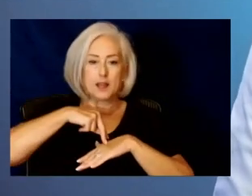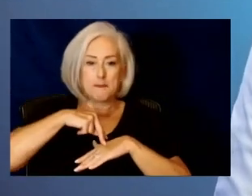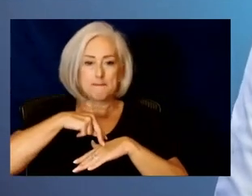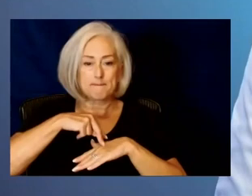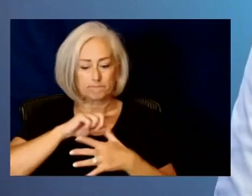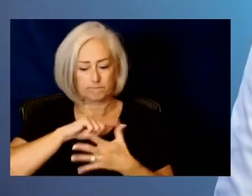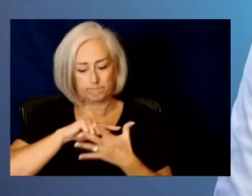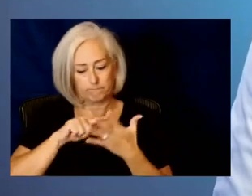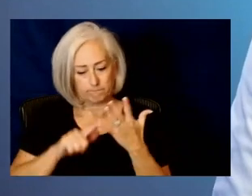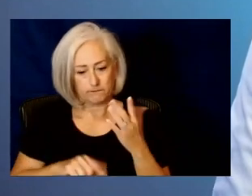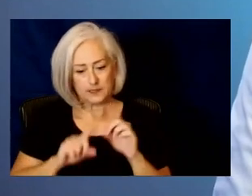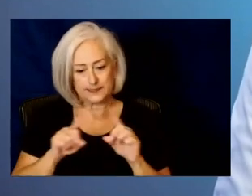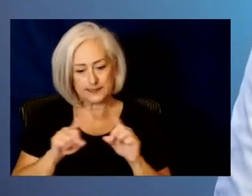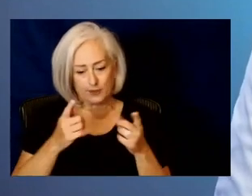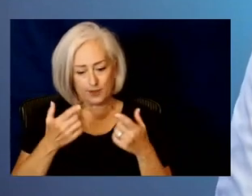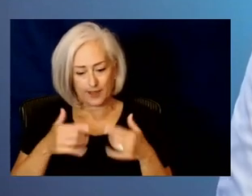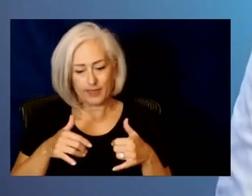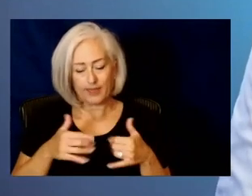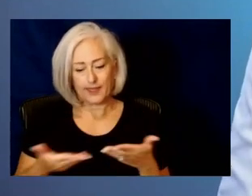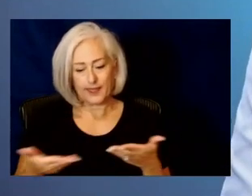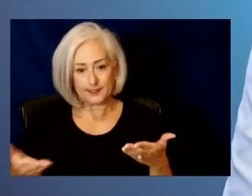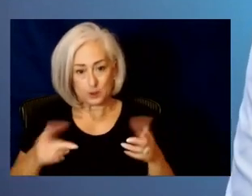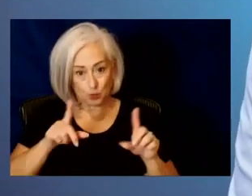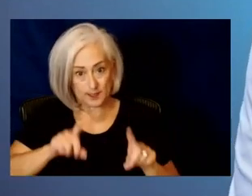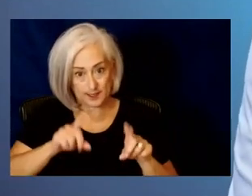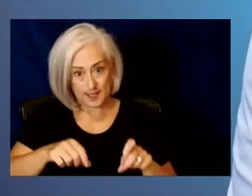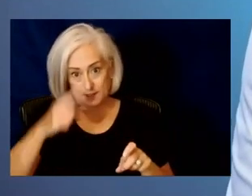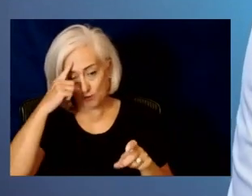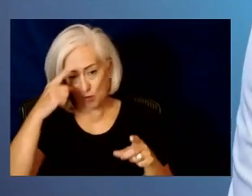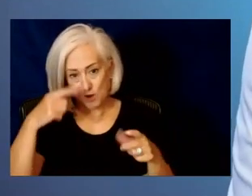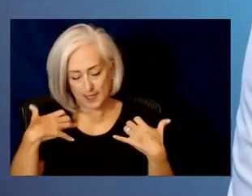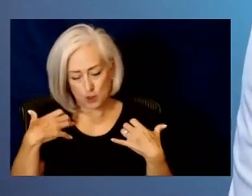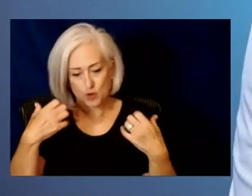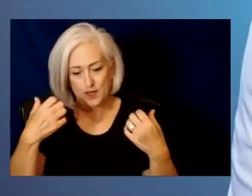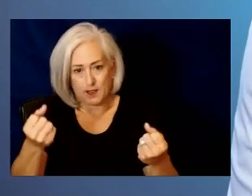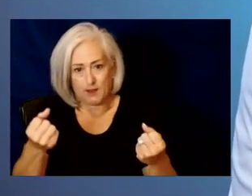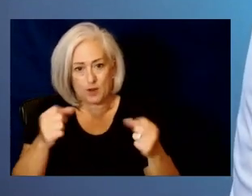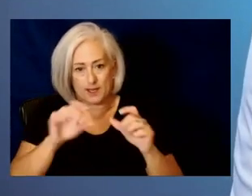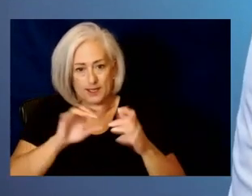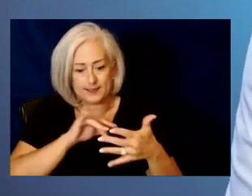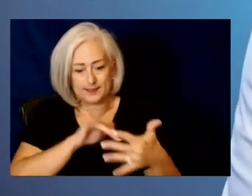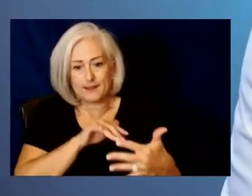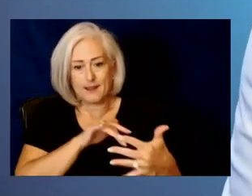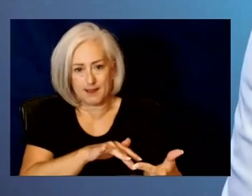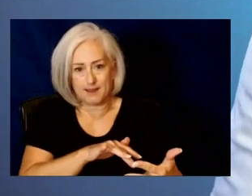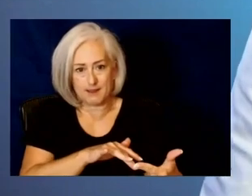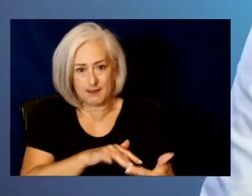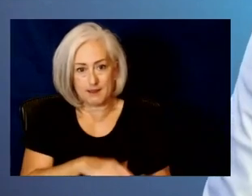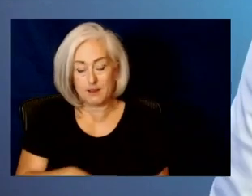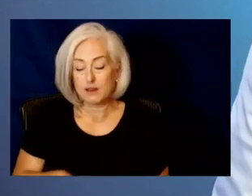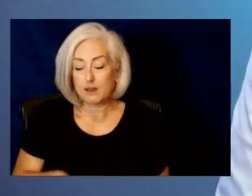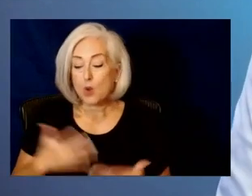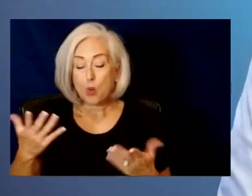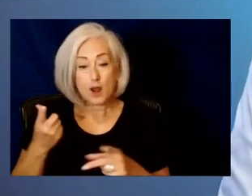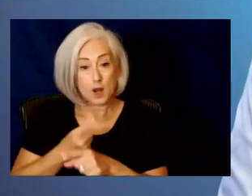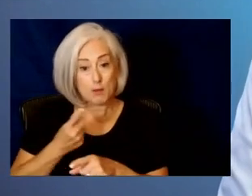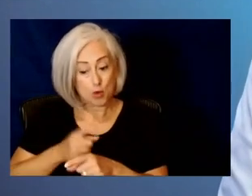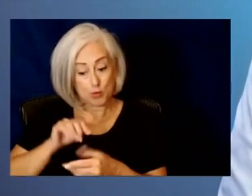in the RECOVER study, is trying to figure out what's the appropriate test from your doctor, and then what can we do about